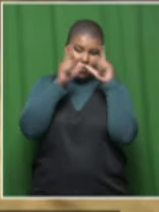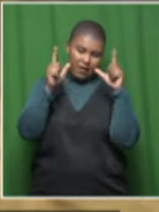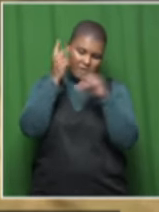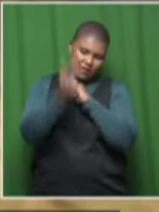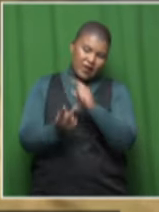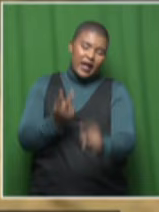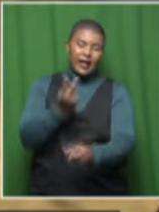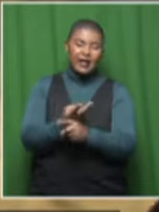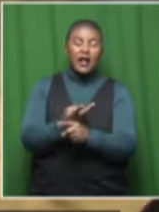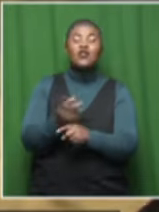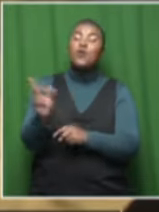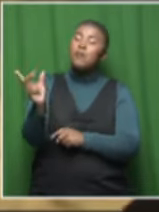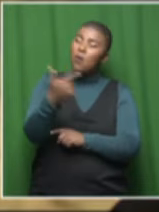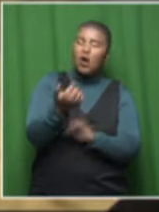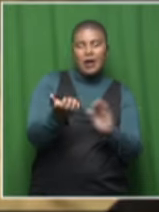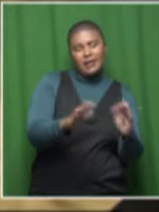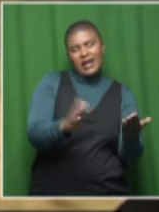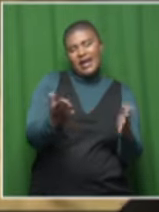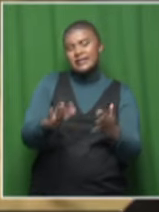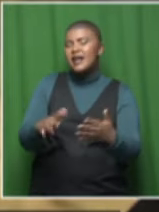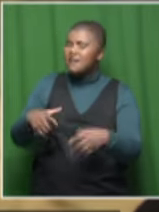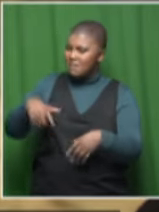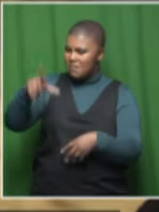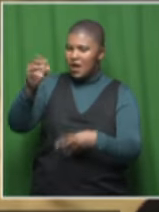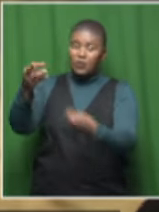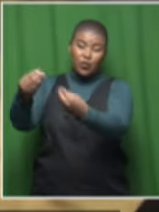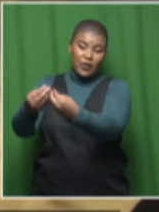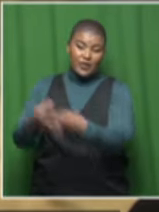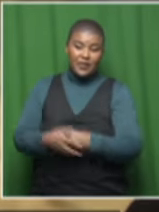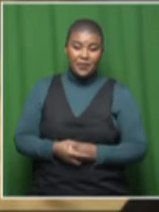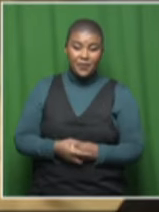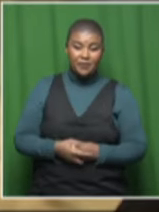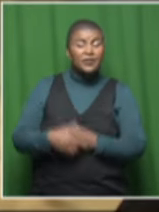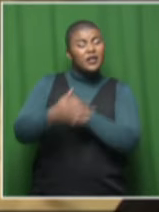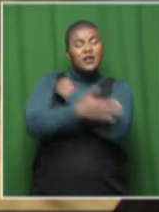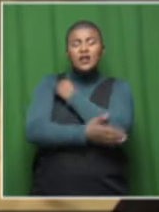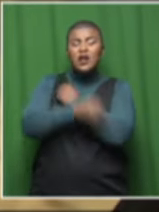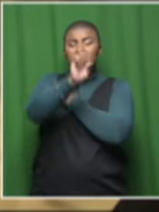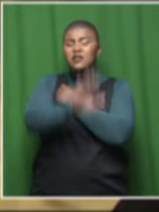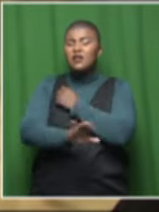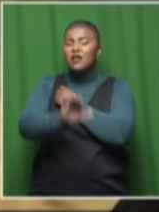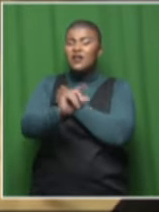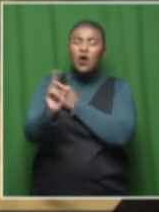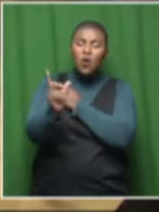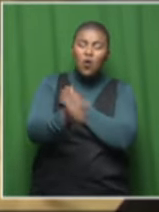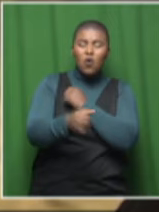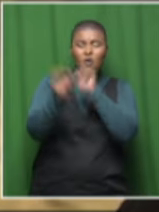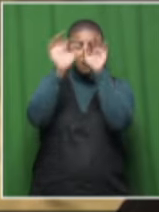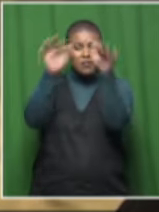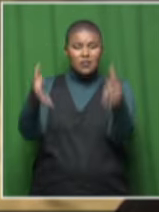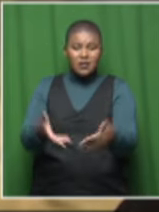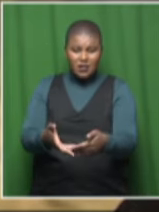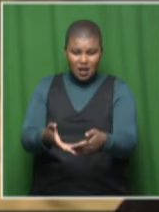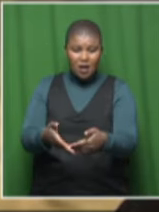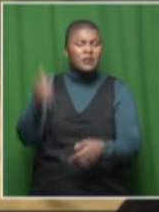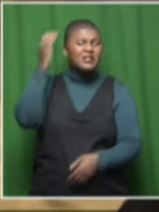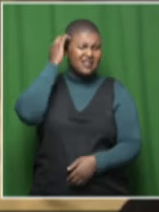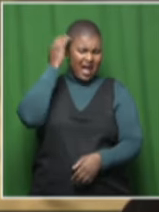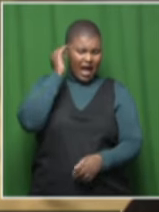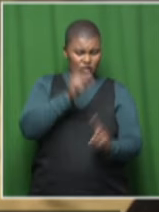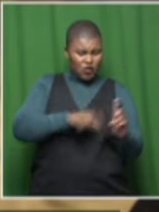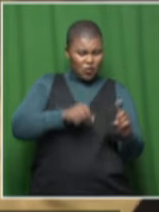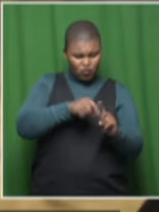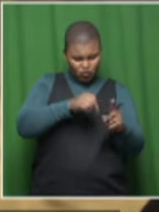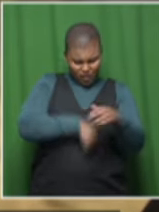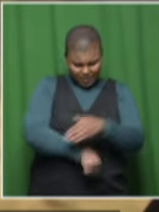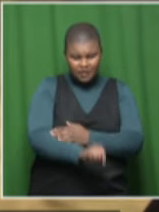asebahamba. Sithi ke isizwe sonke, umhlaba wonke awududuzeke, wazi ukuthi uma umuntu efikile wazalwa, sikhona futhi nesikhathi